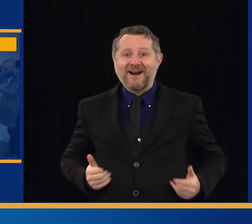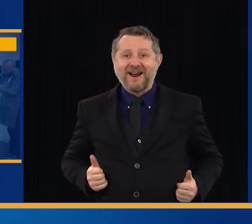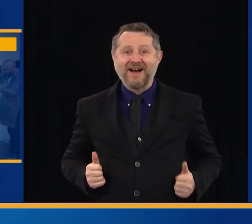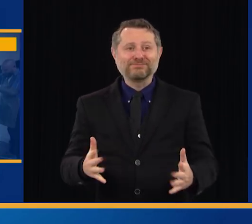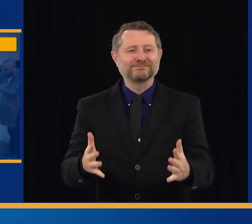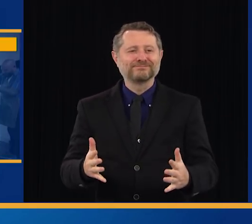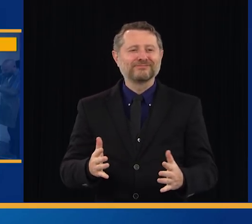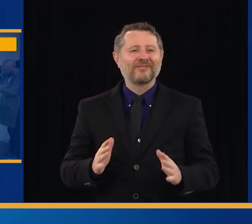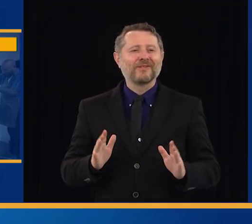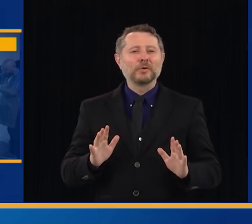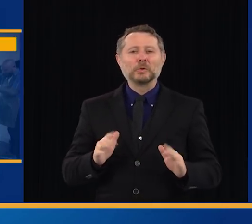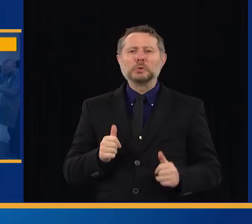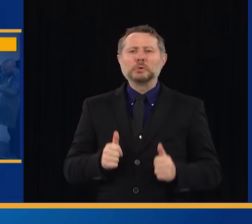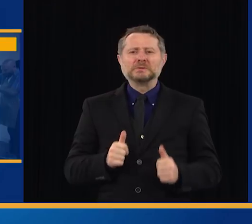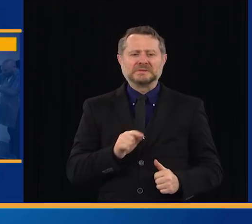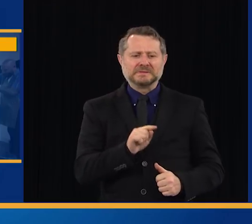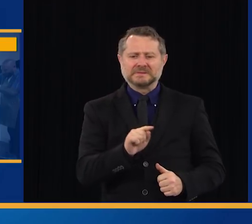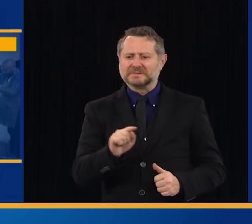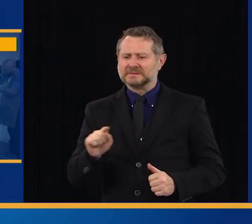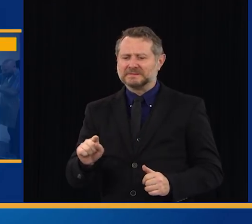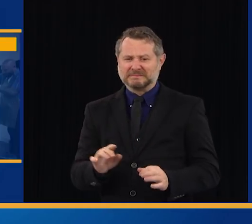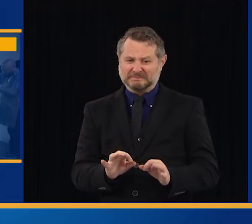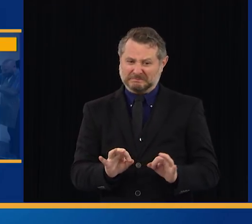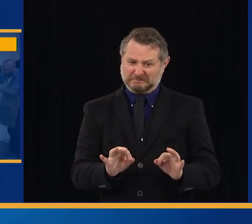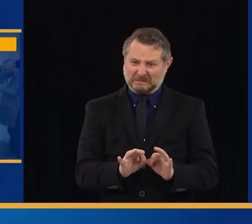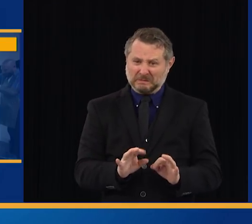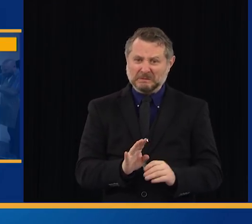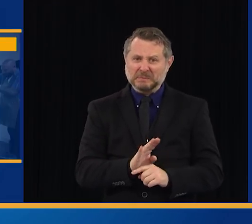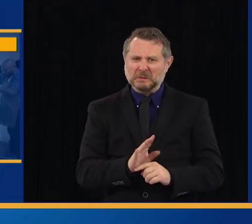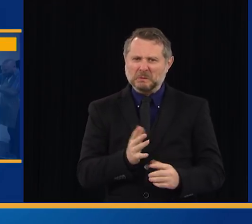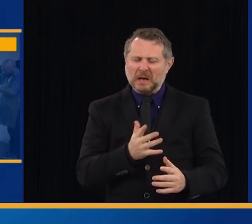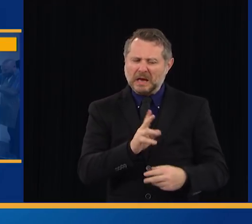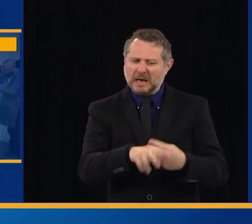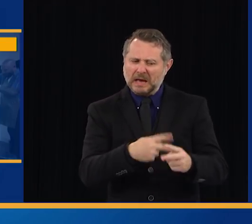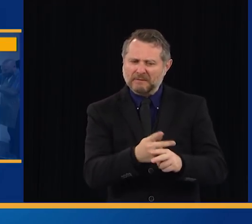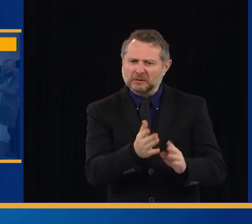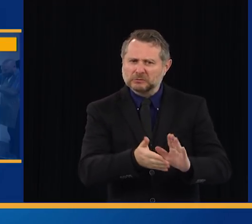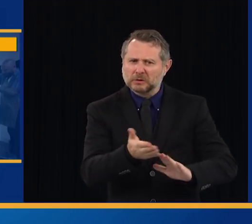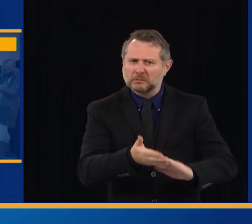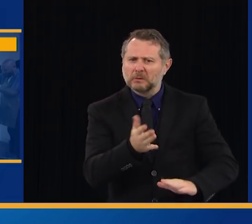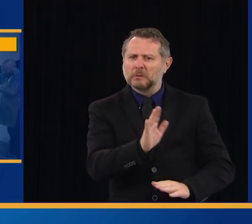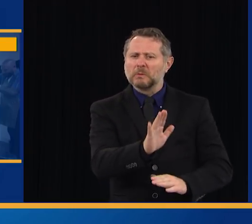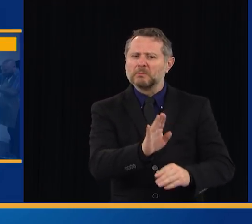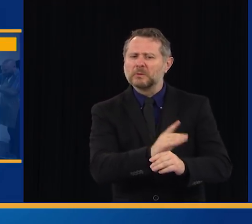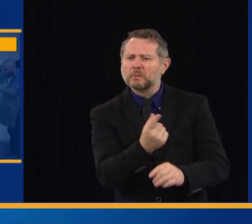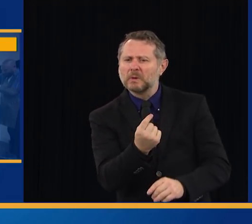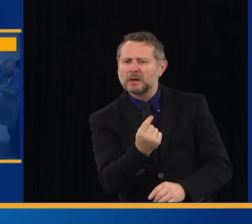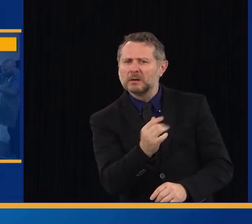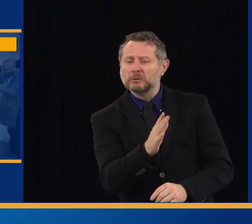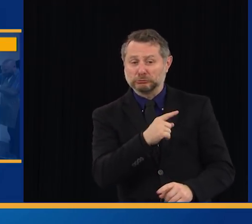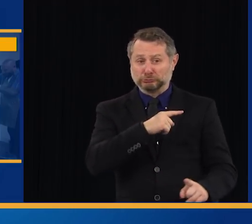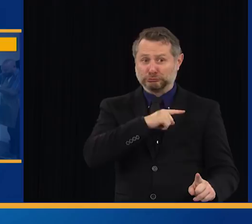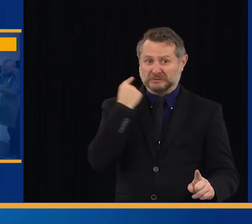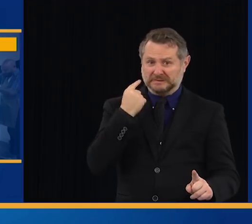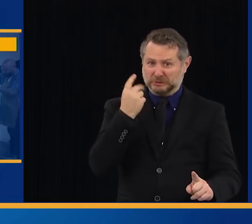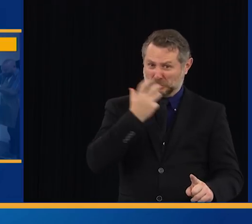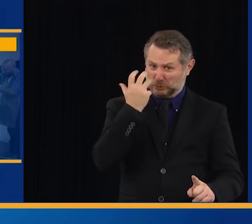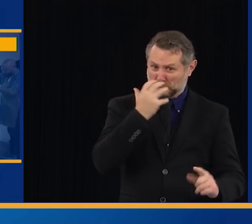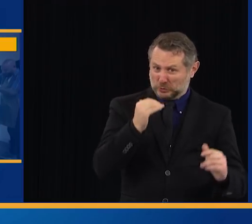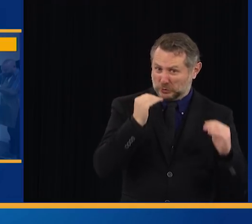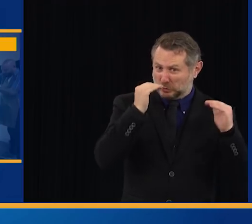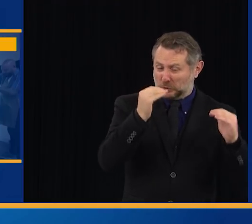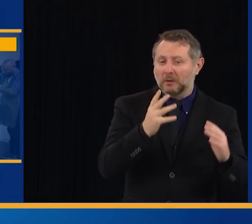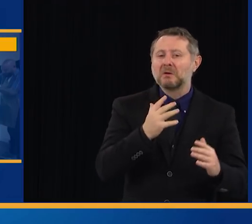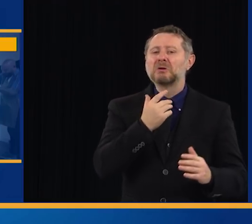what do they do, what risks do they pose, and what changes can they make in